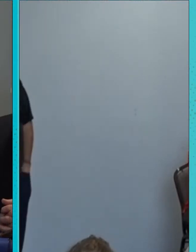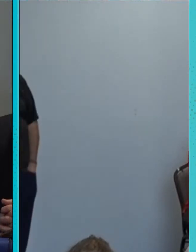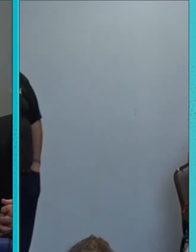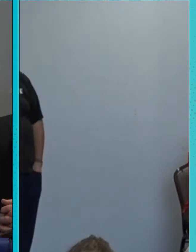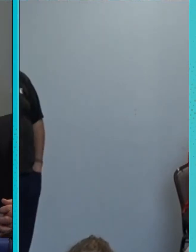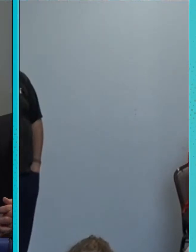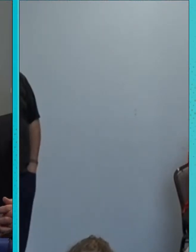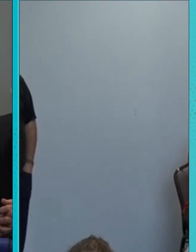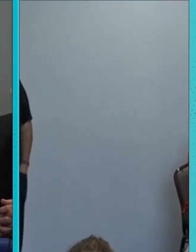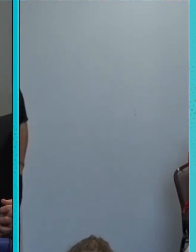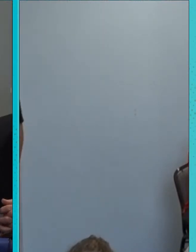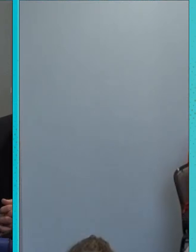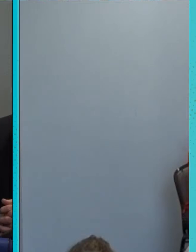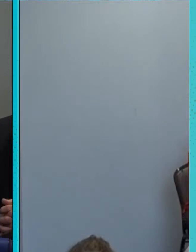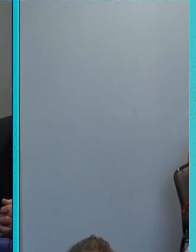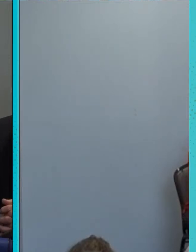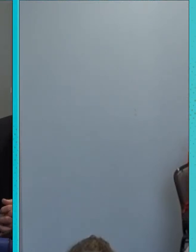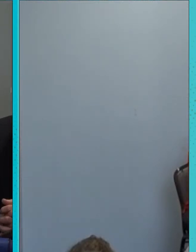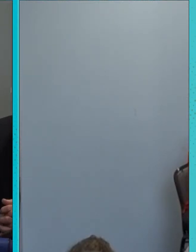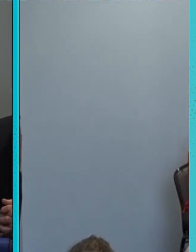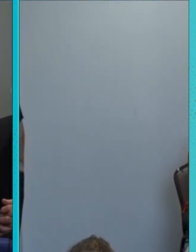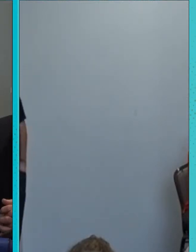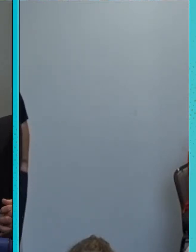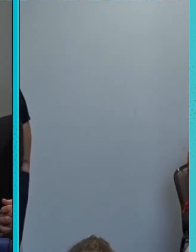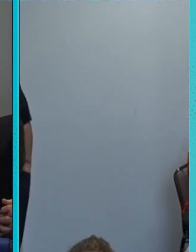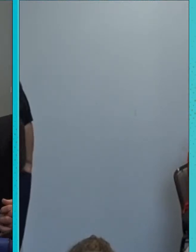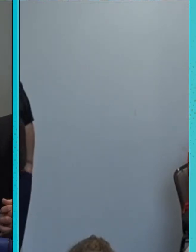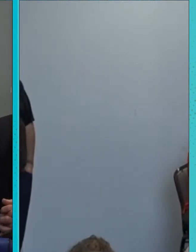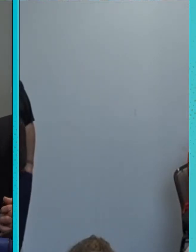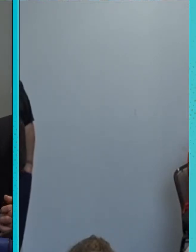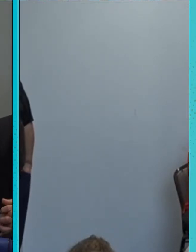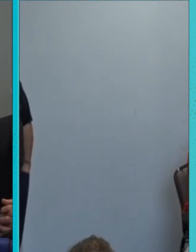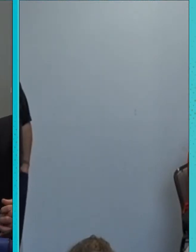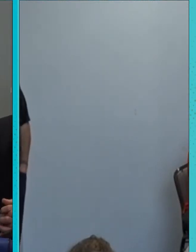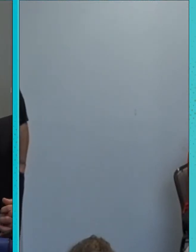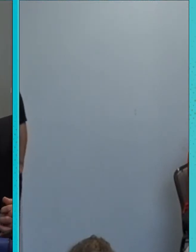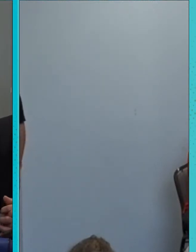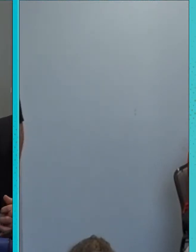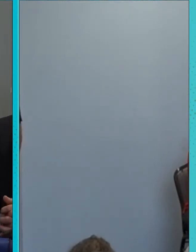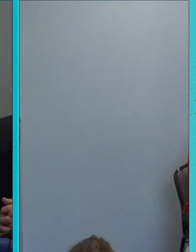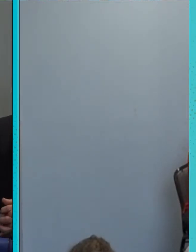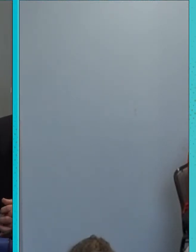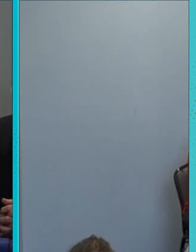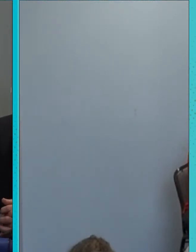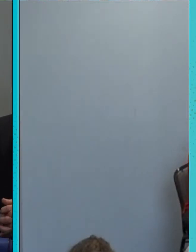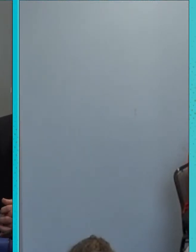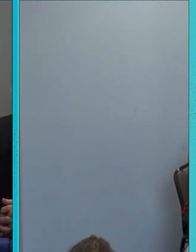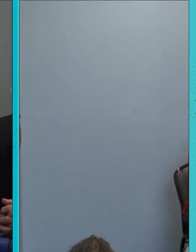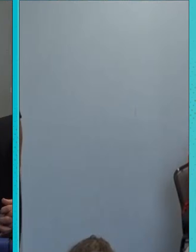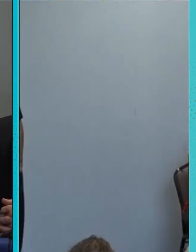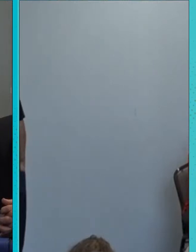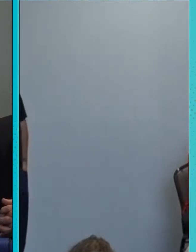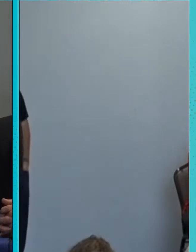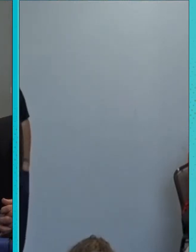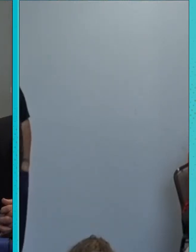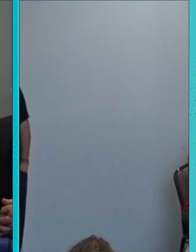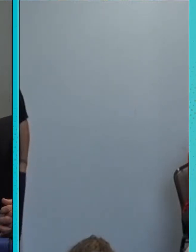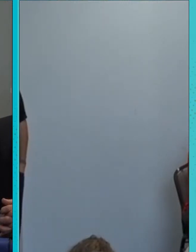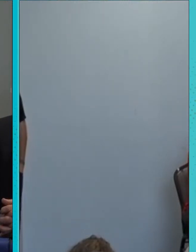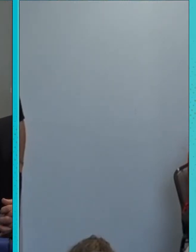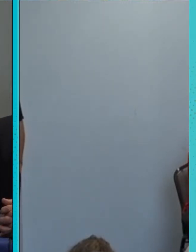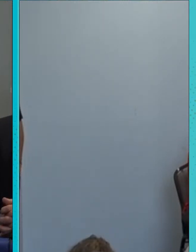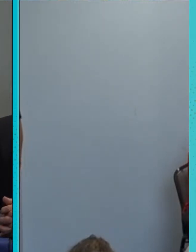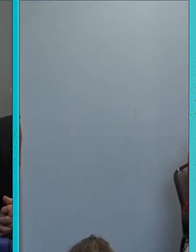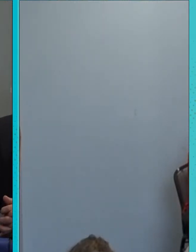coach stepped out last year, so they've been recruiting me, and everybody's been asking me.